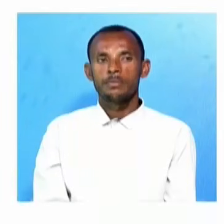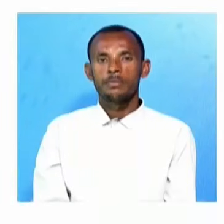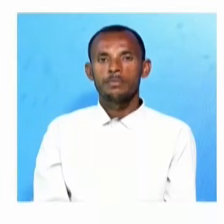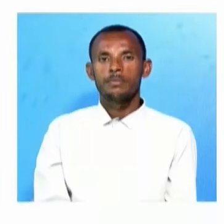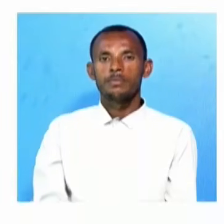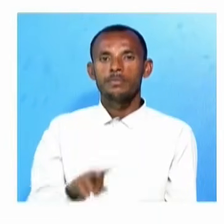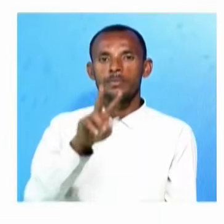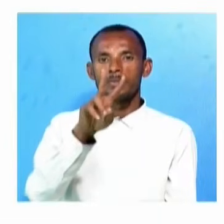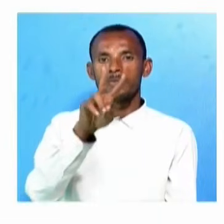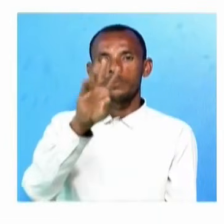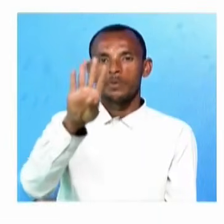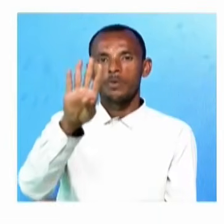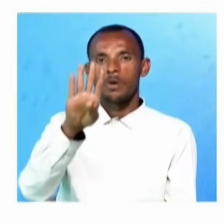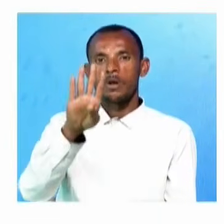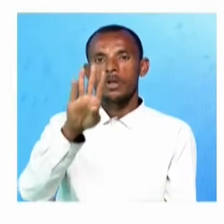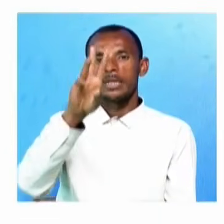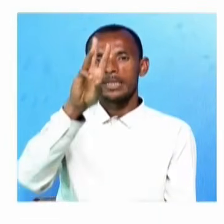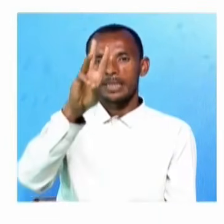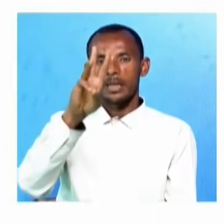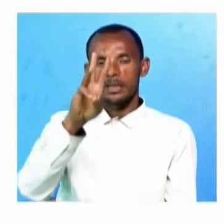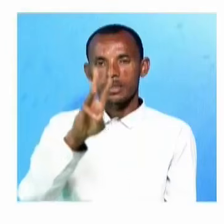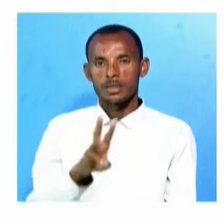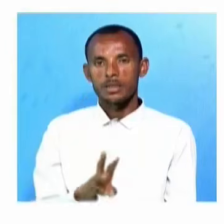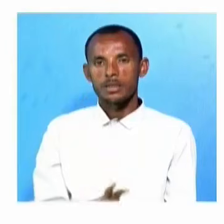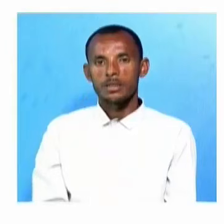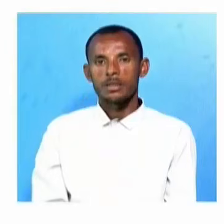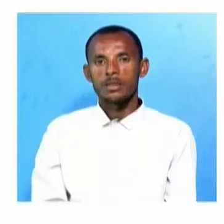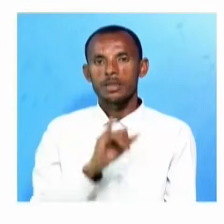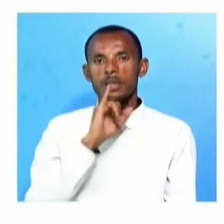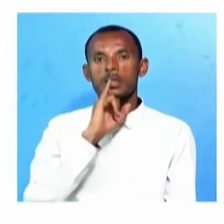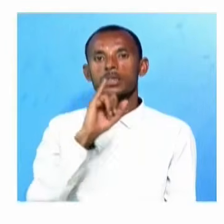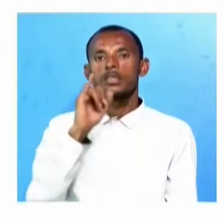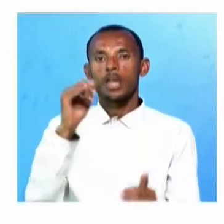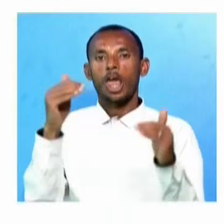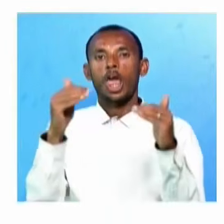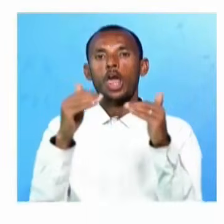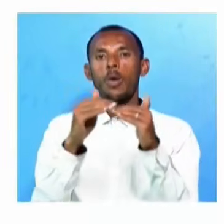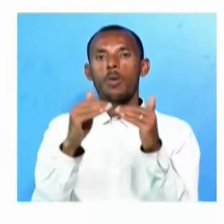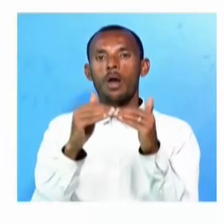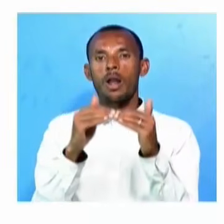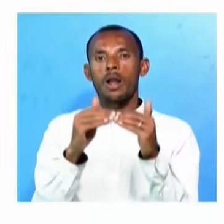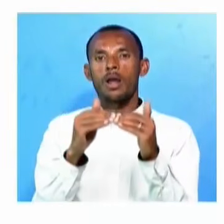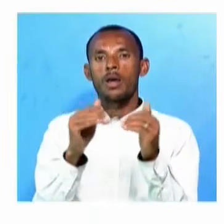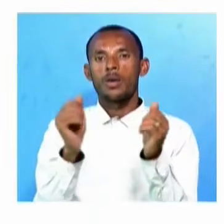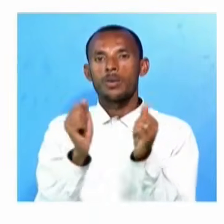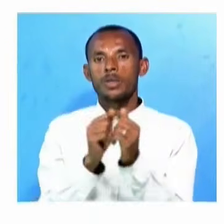2, 4, 6 is equal with the set